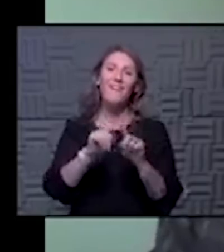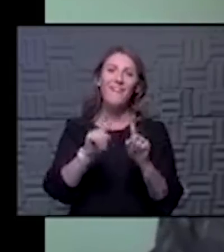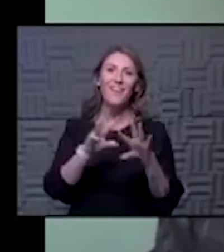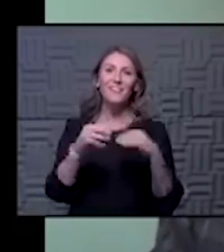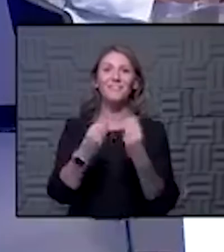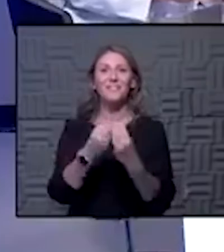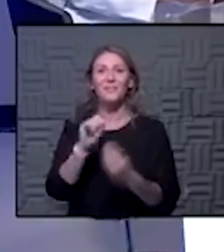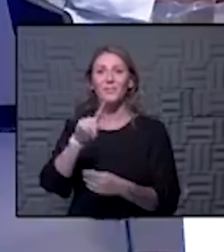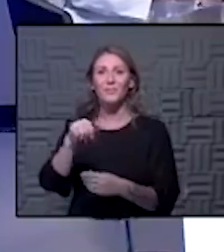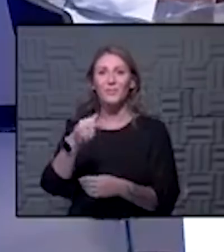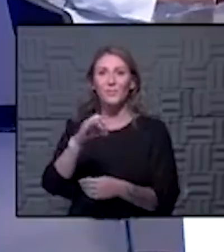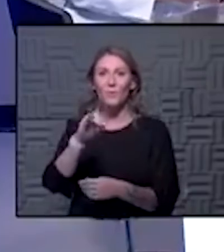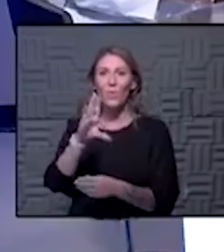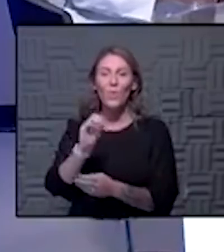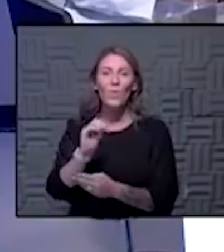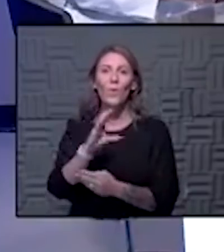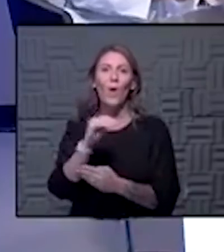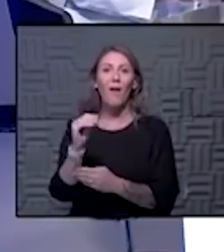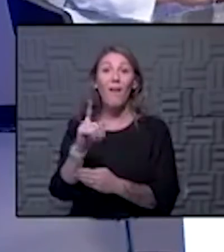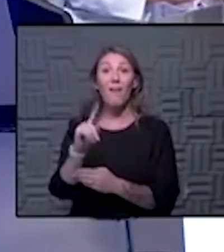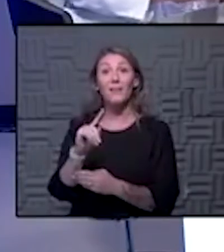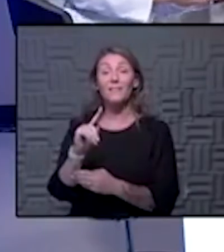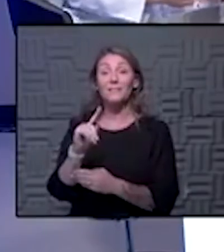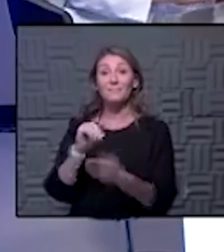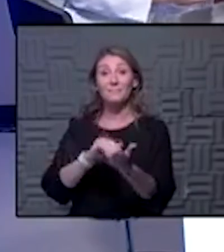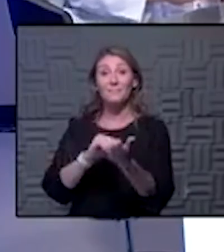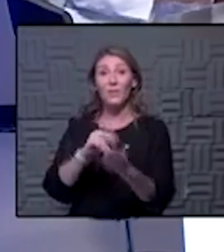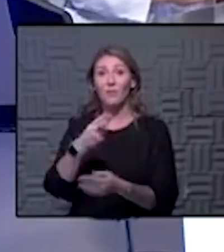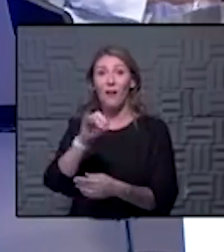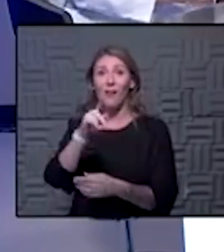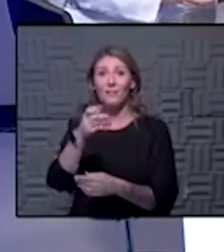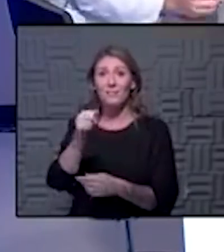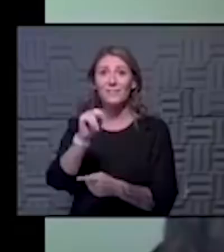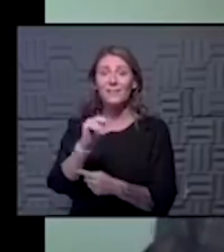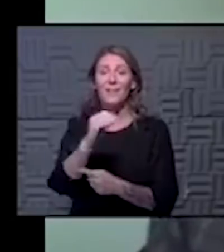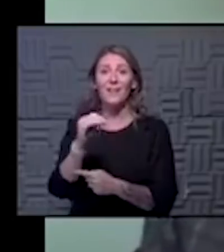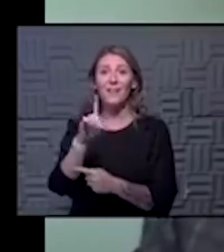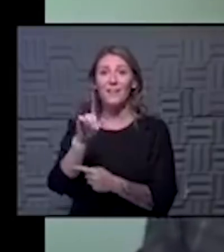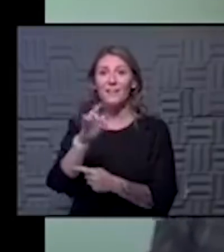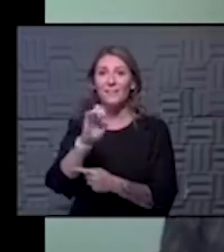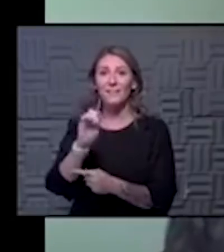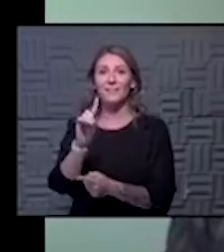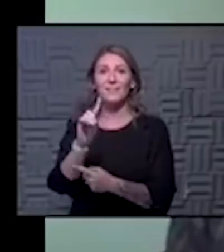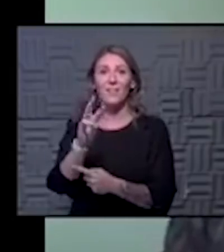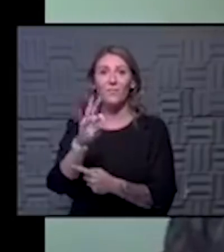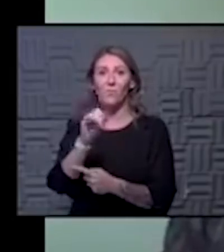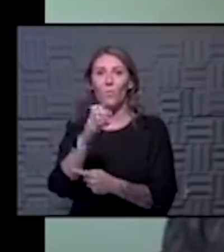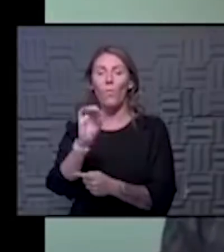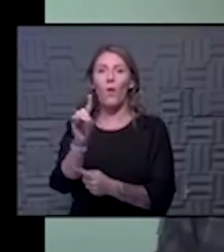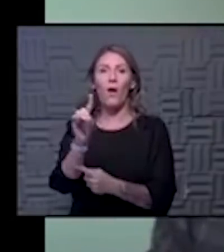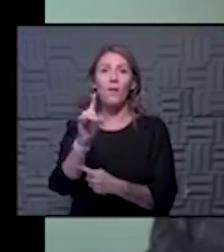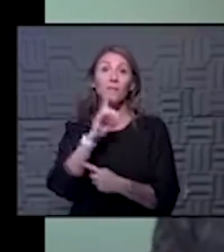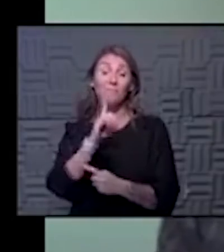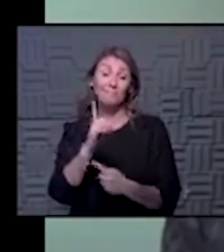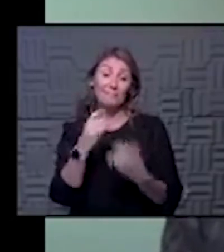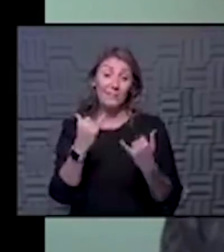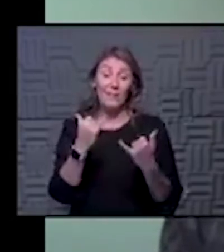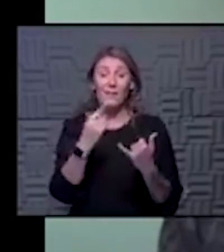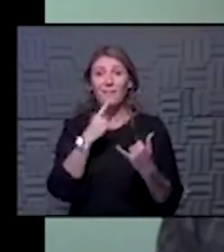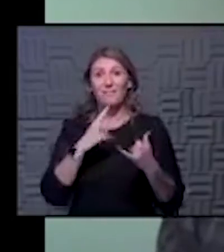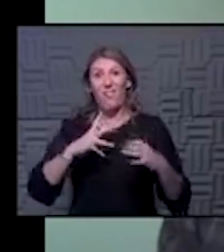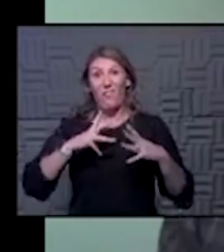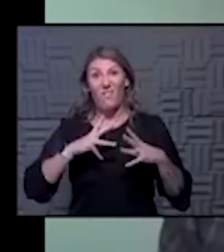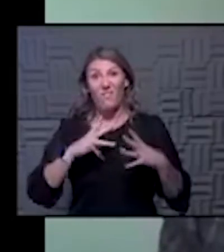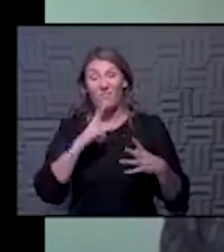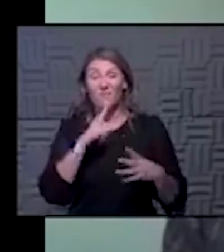my good friends Dana Hawkinson and David Wild. We're going to turn to that in just a moment. I'm broadcasting live from my home. Today's actually a day off. I'm supposed to be